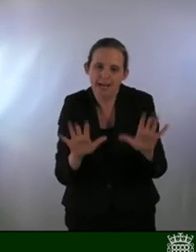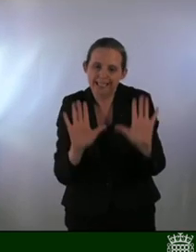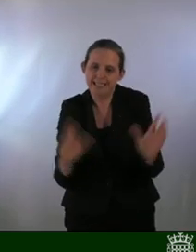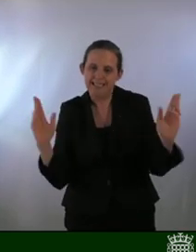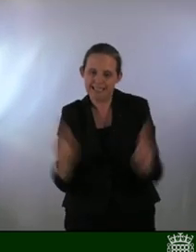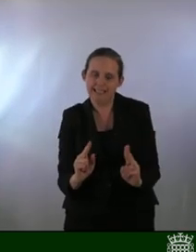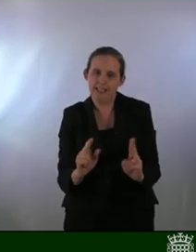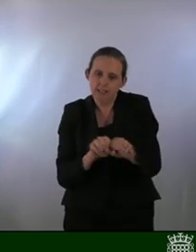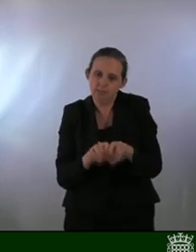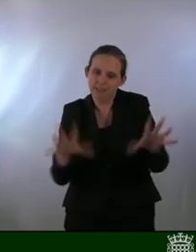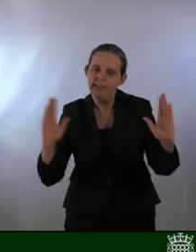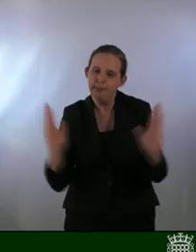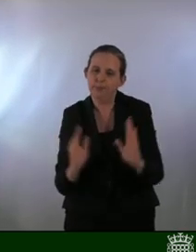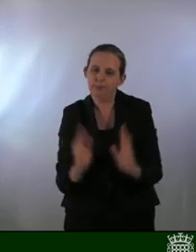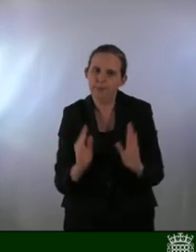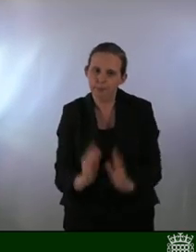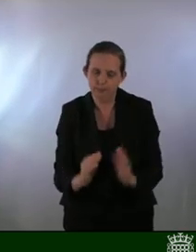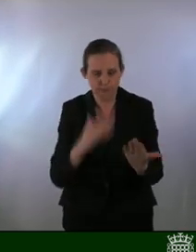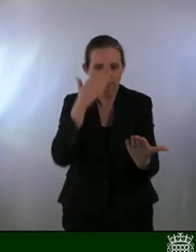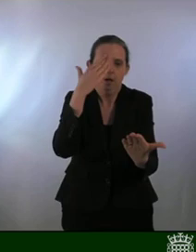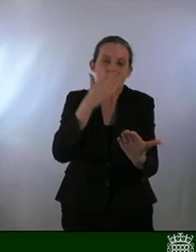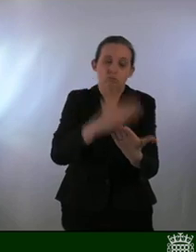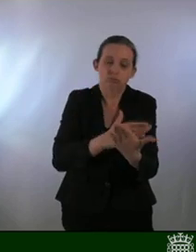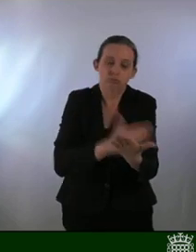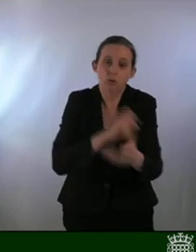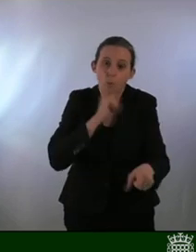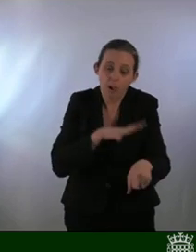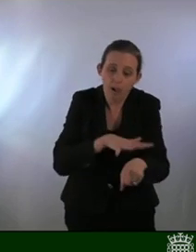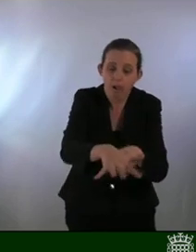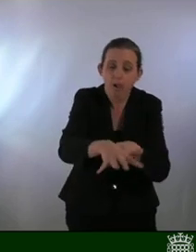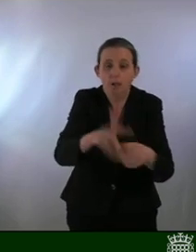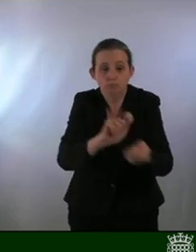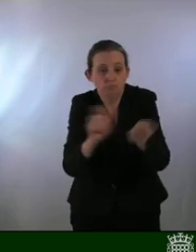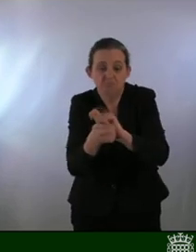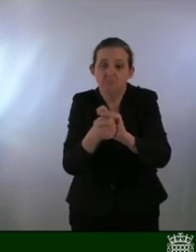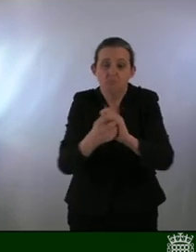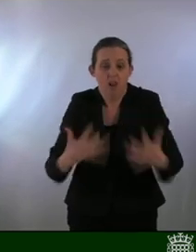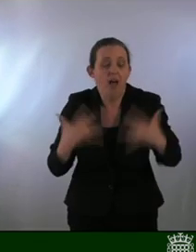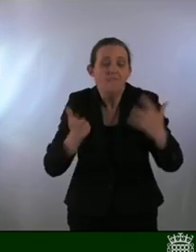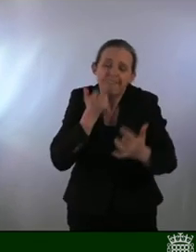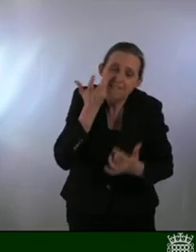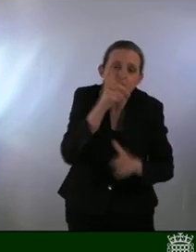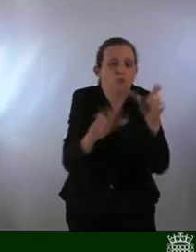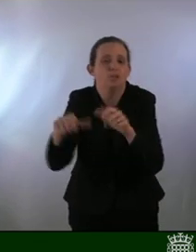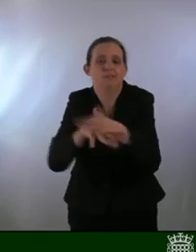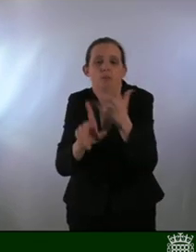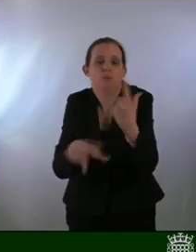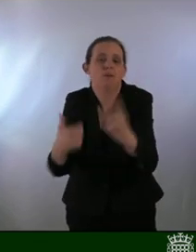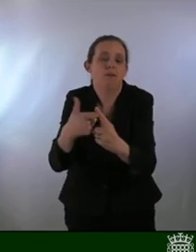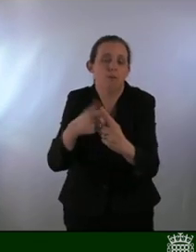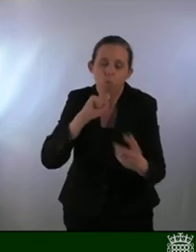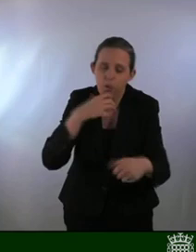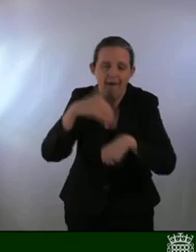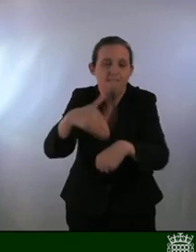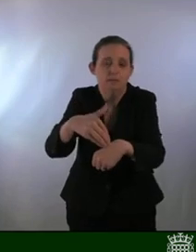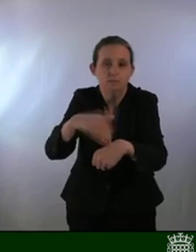disease. These actions will change the ordinary lives of everyone in this country. We appreciate